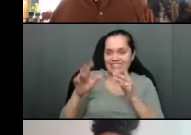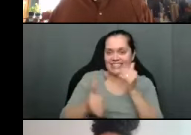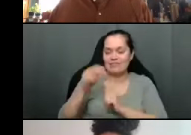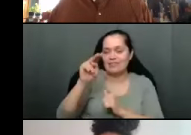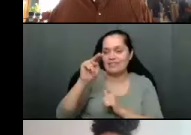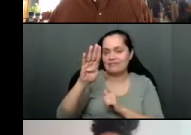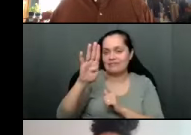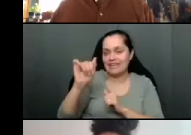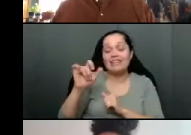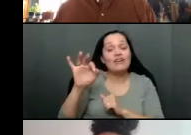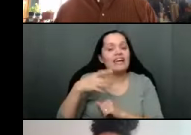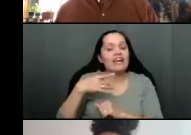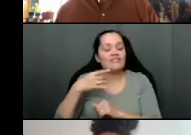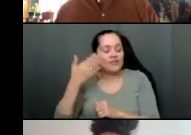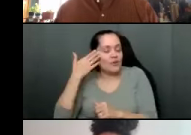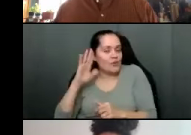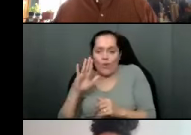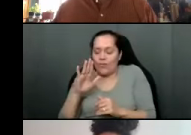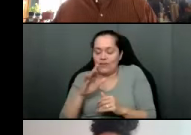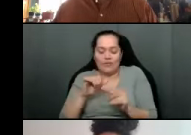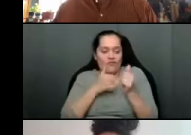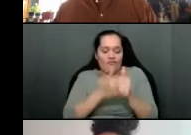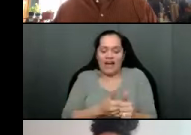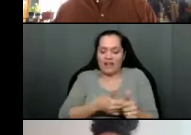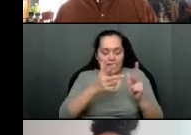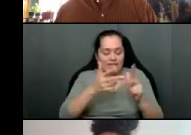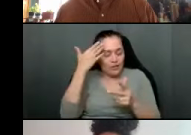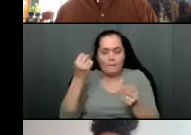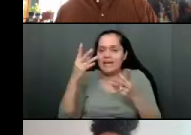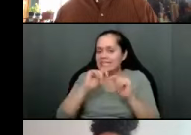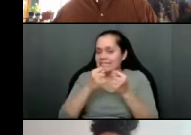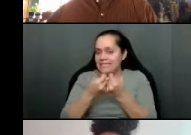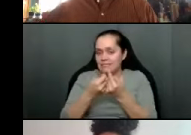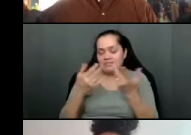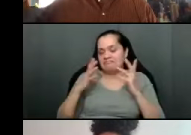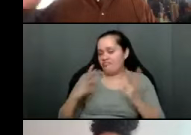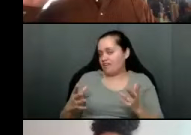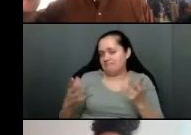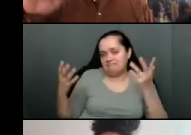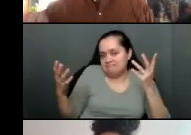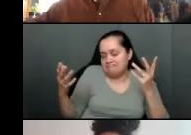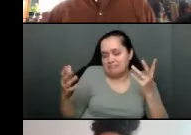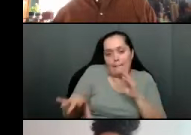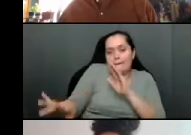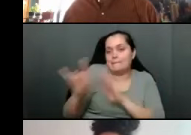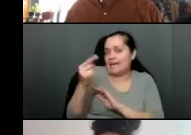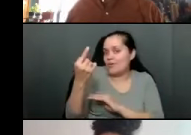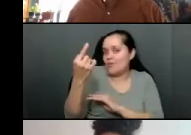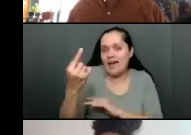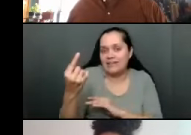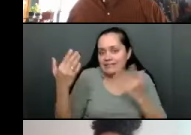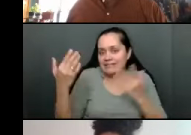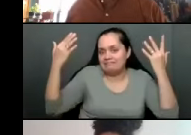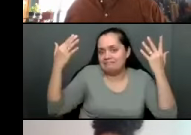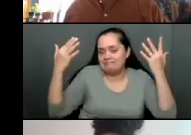Now, if you're not a sports fan, if you don't follow basketball, if you don't know many teams in the NBA, okay, that's fine. Say that in the chat.